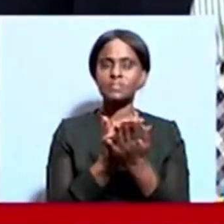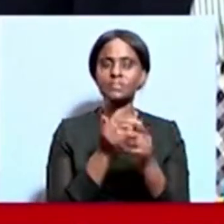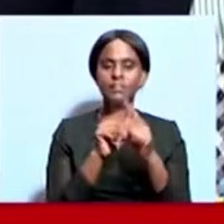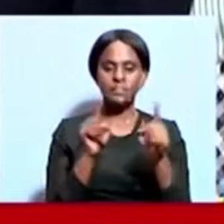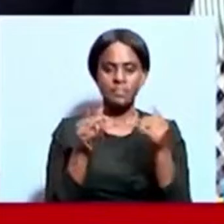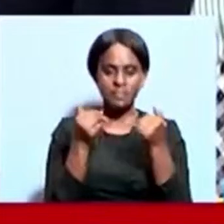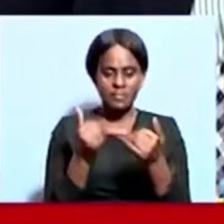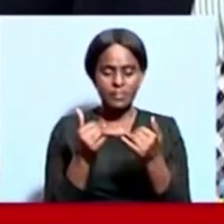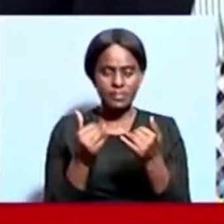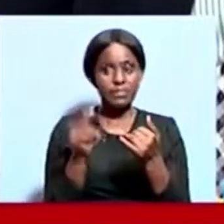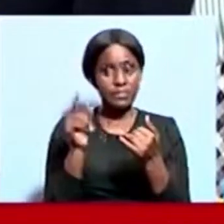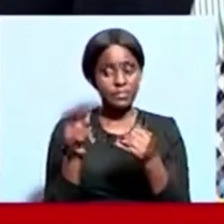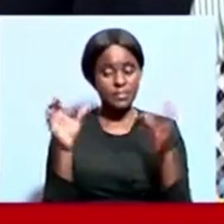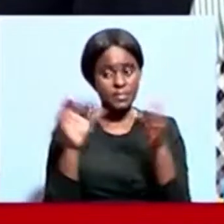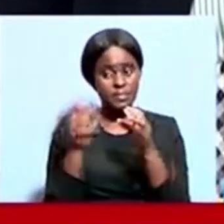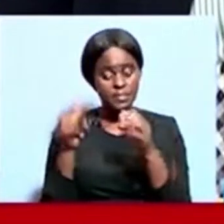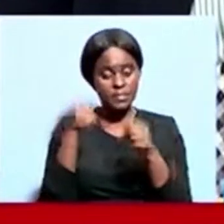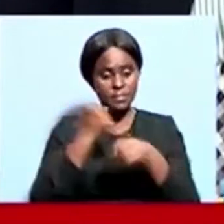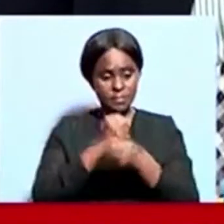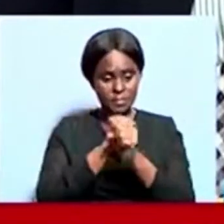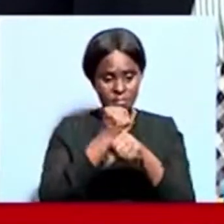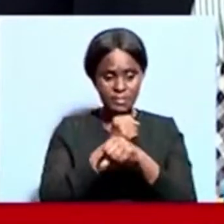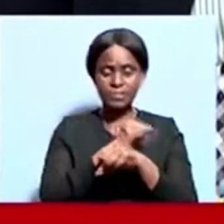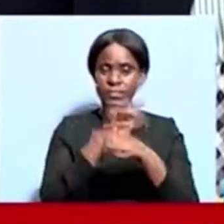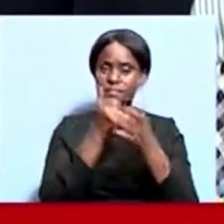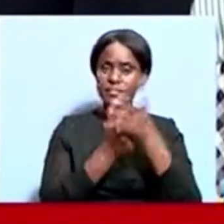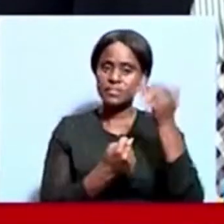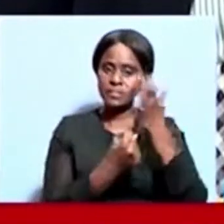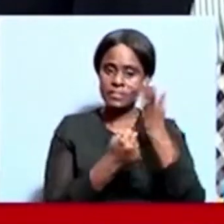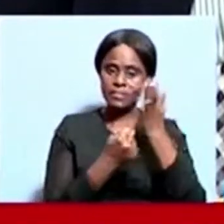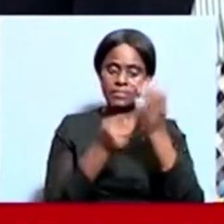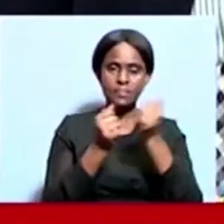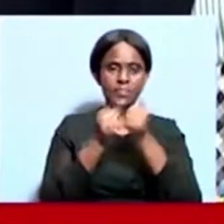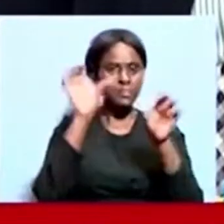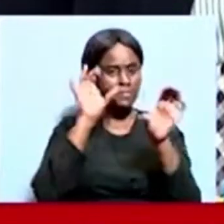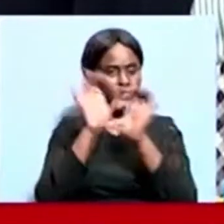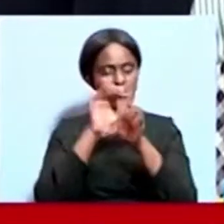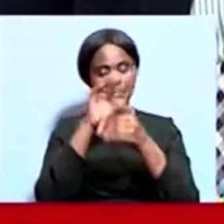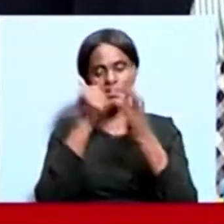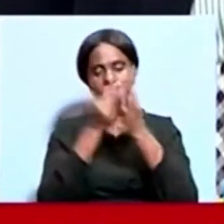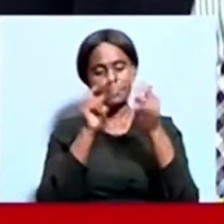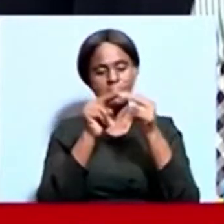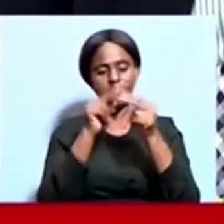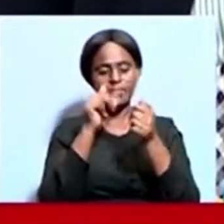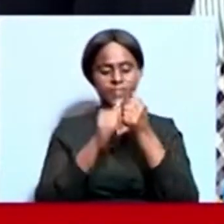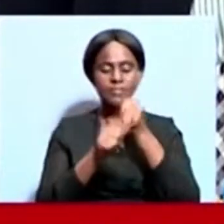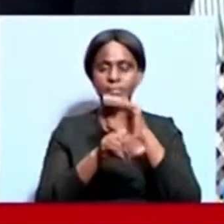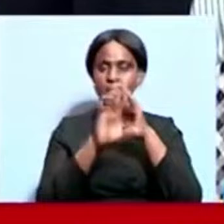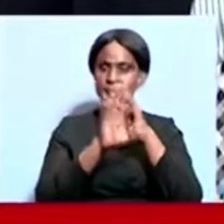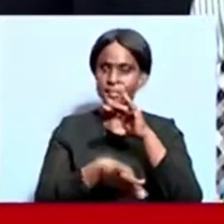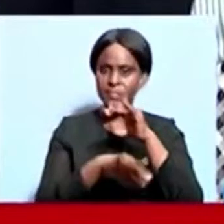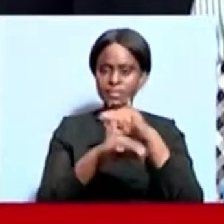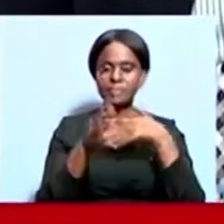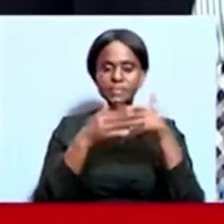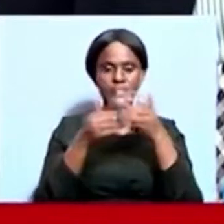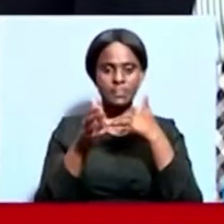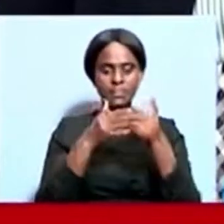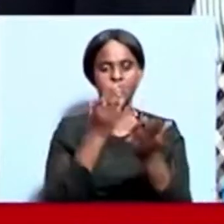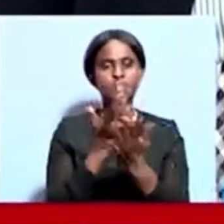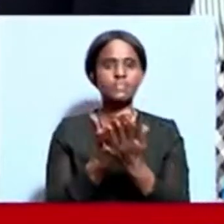However, the Council formulated extended terms and conditions for all contracts that were engaged under simplified bidding.